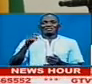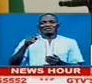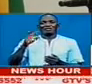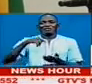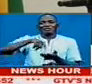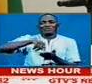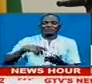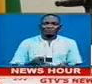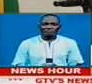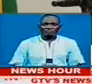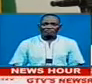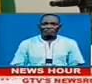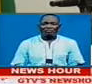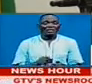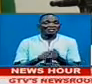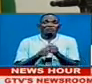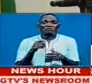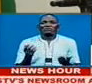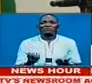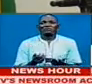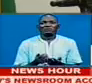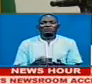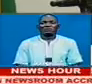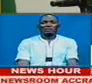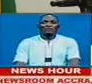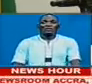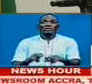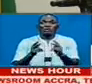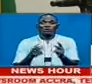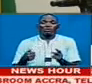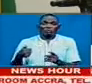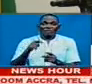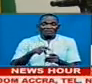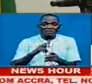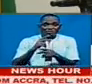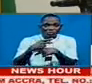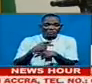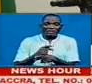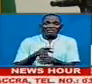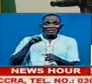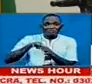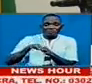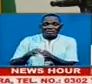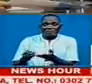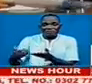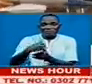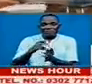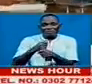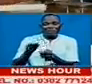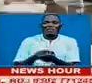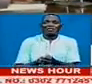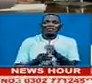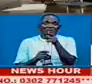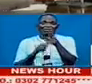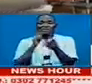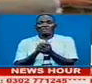or 10 cents at the most. You know, that's it. You know, so we need to process, we need to manufacture and that sort of thing.